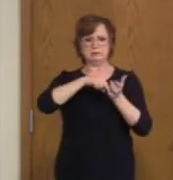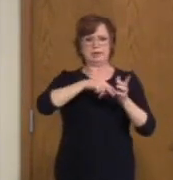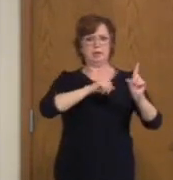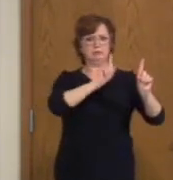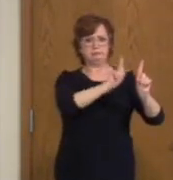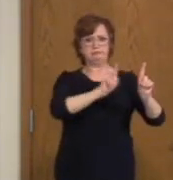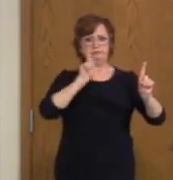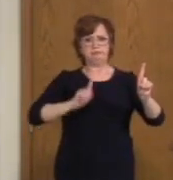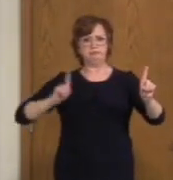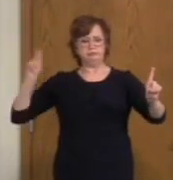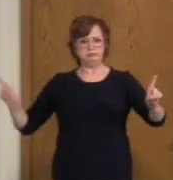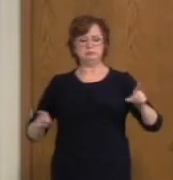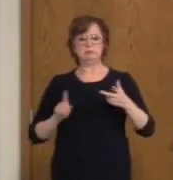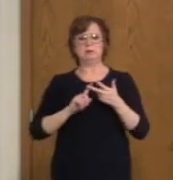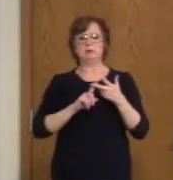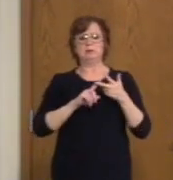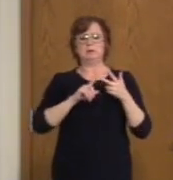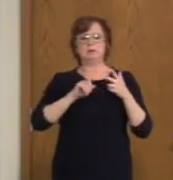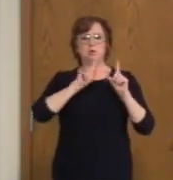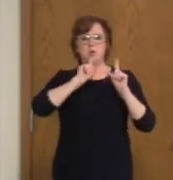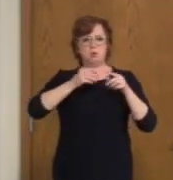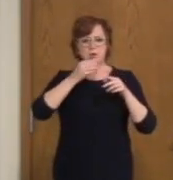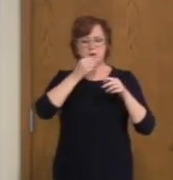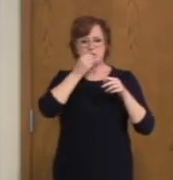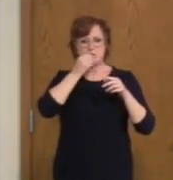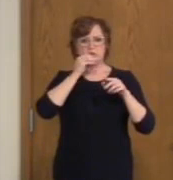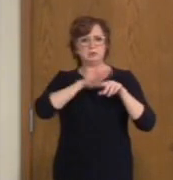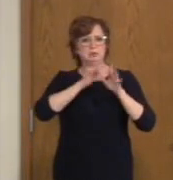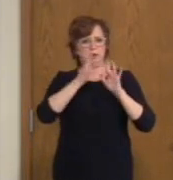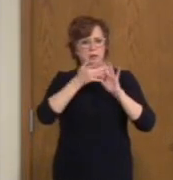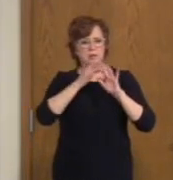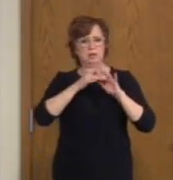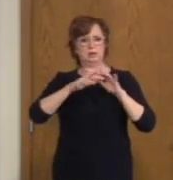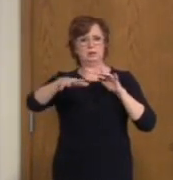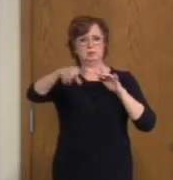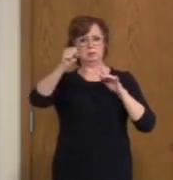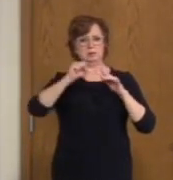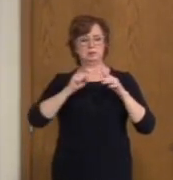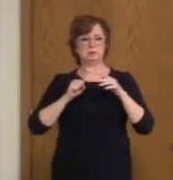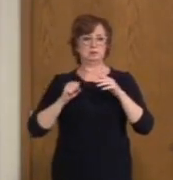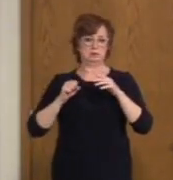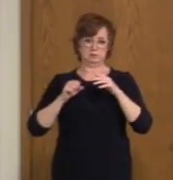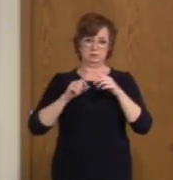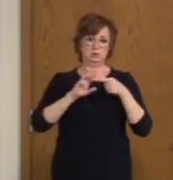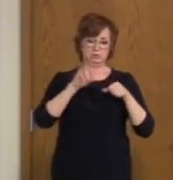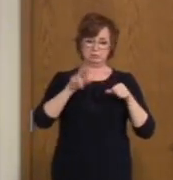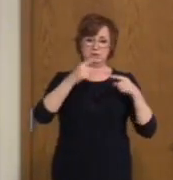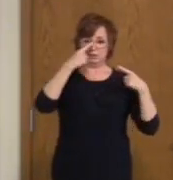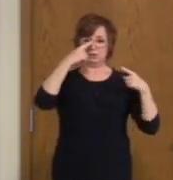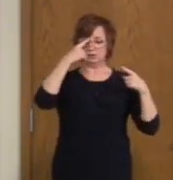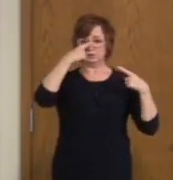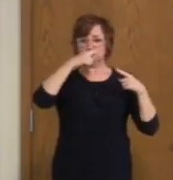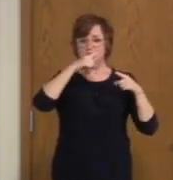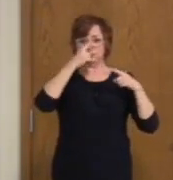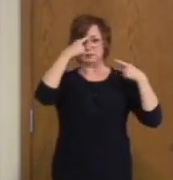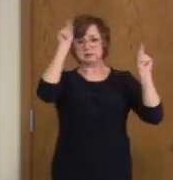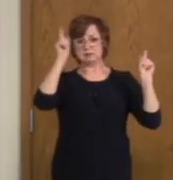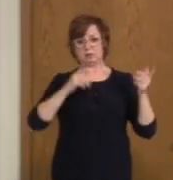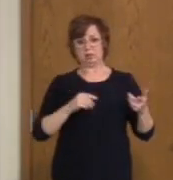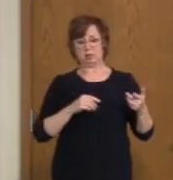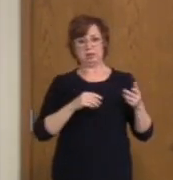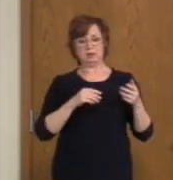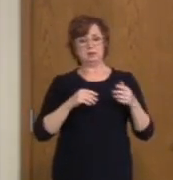Saskatchewan. We have to use them in Regina. We should use them more rather than less in Moose Jaw. And in workplaces, again, many